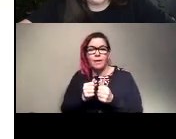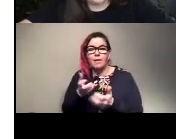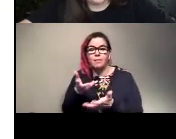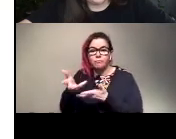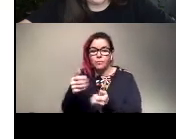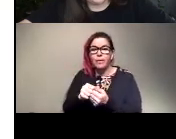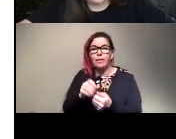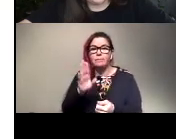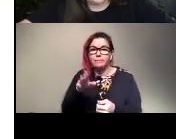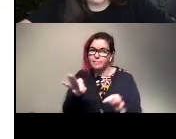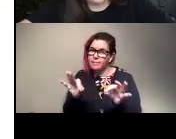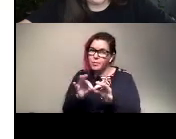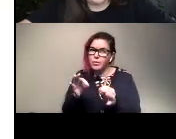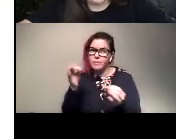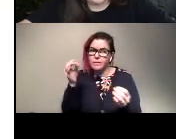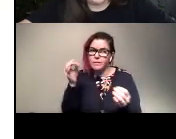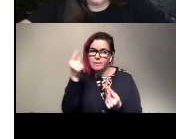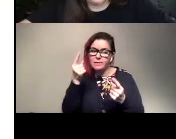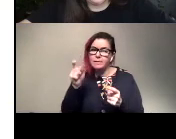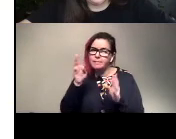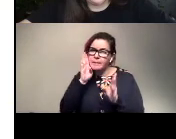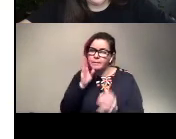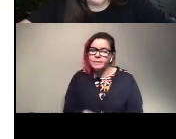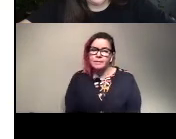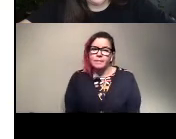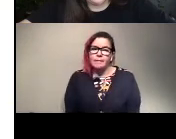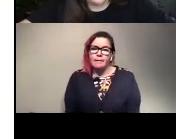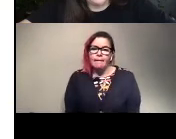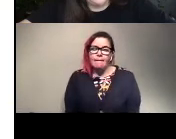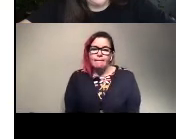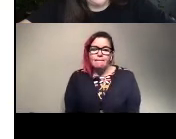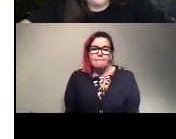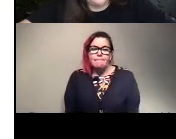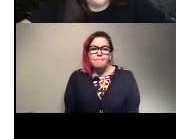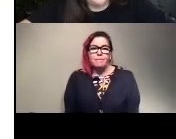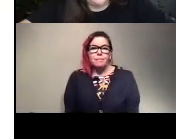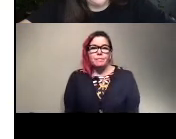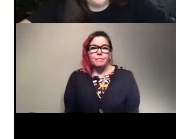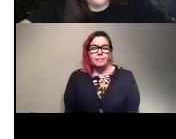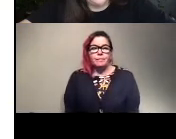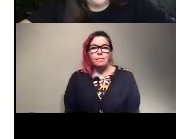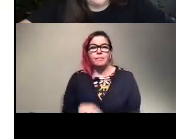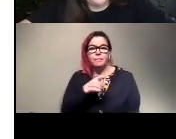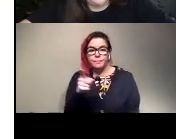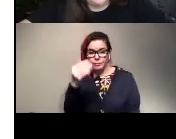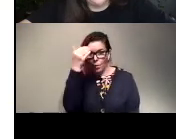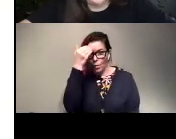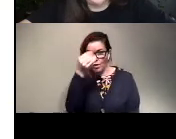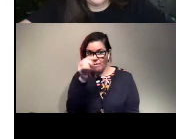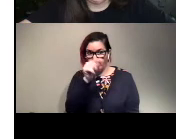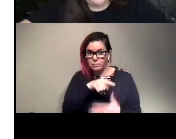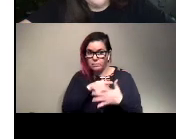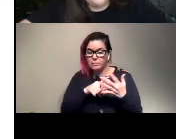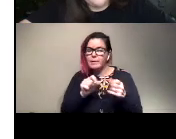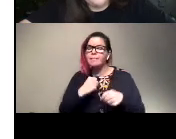that this is an important thing to pay attention to. And that by being aware of these things, you can make a difference. And